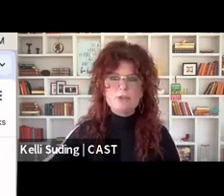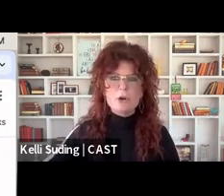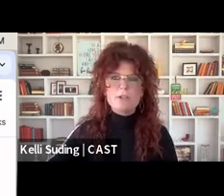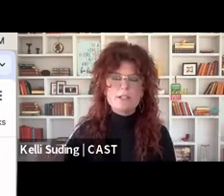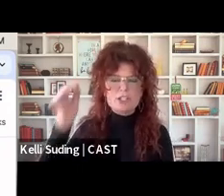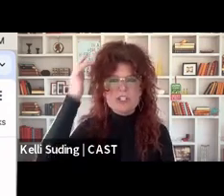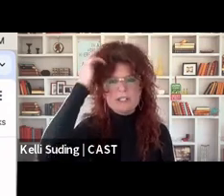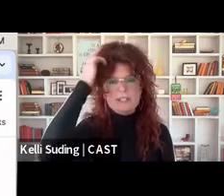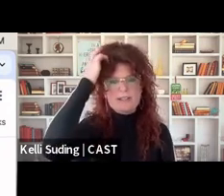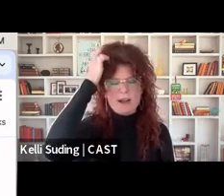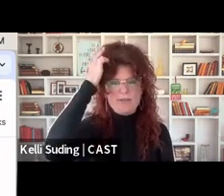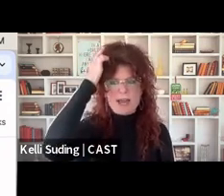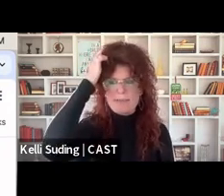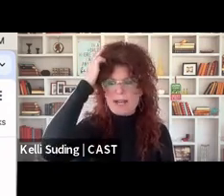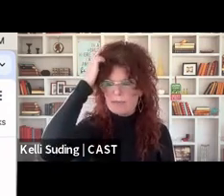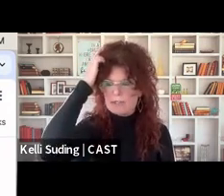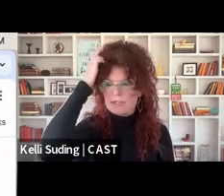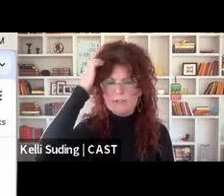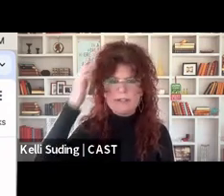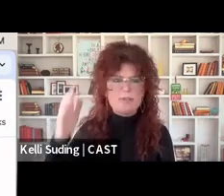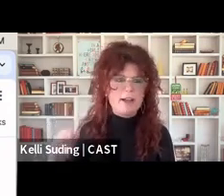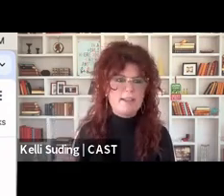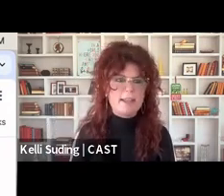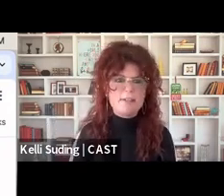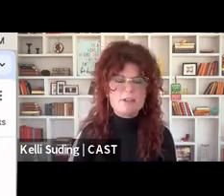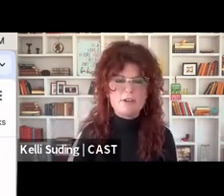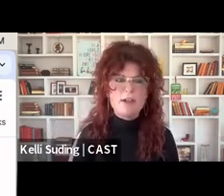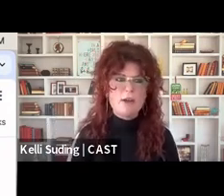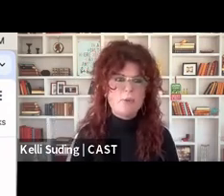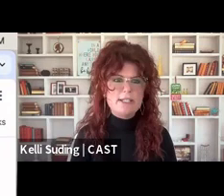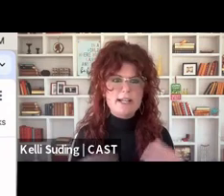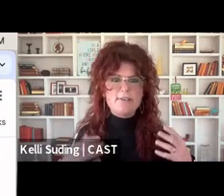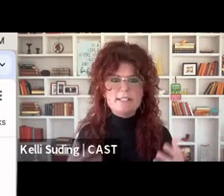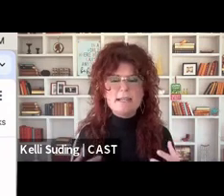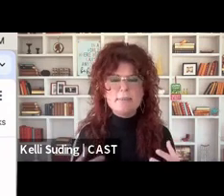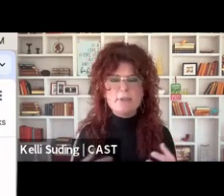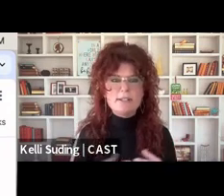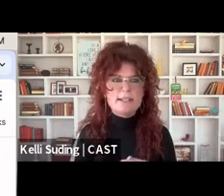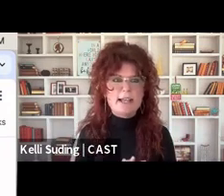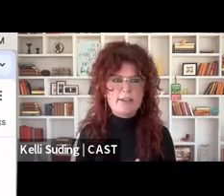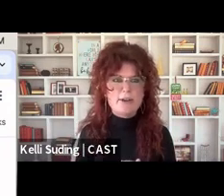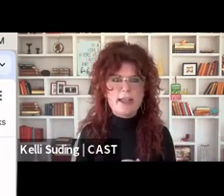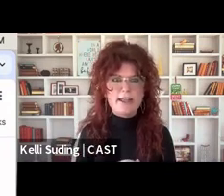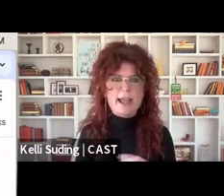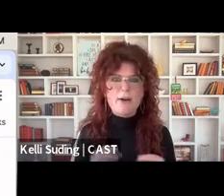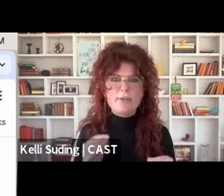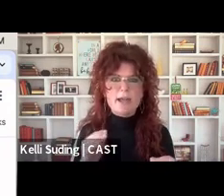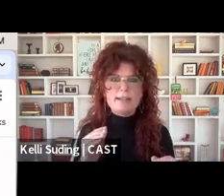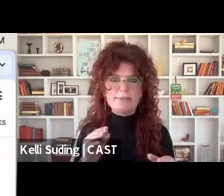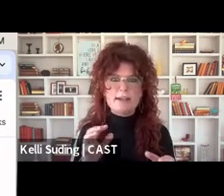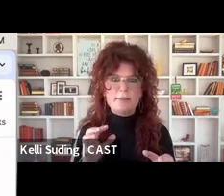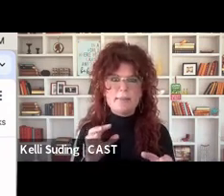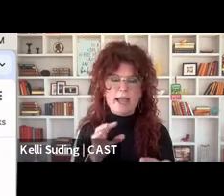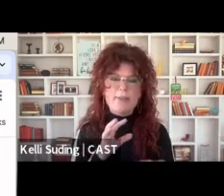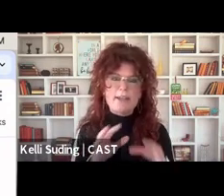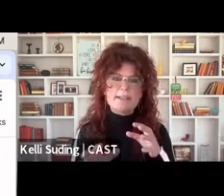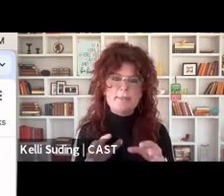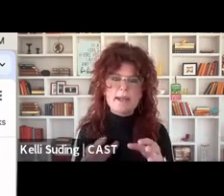really don't know the logistics of that, but I will certainly find the answer. We did have a team put this together, and how